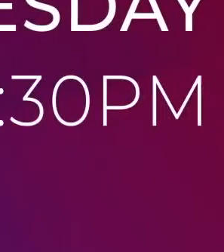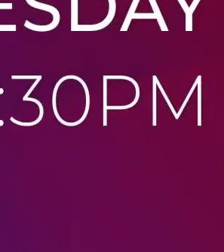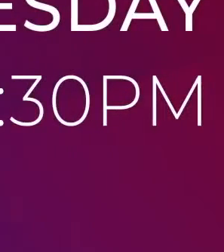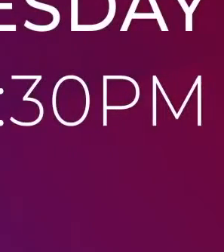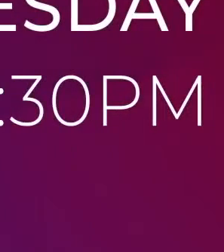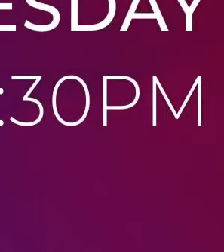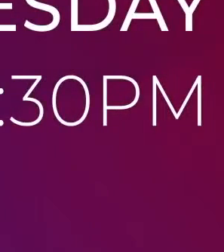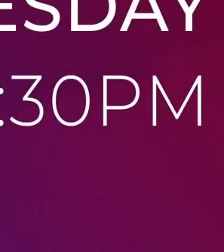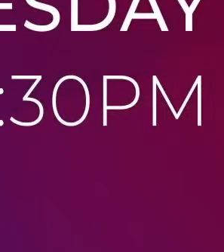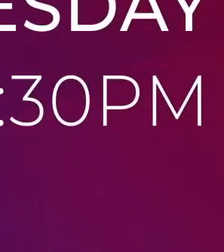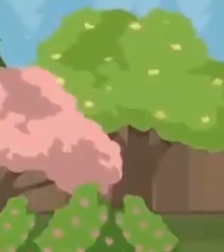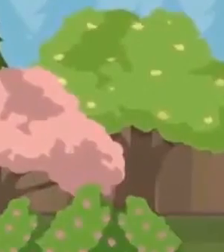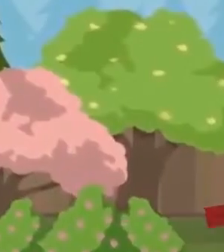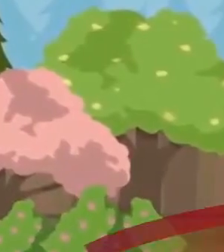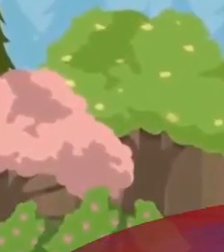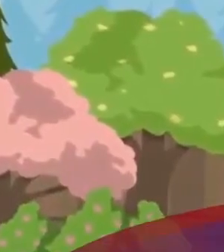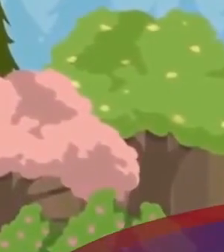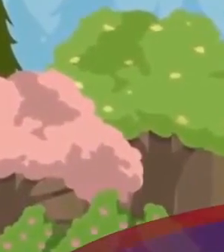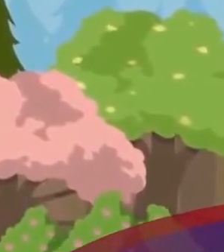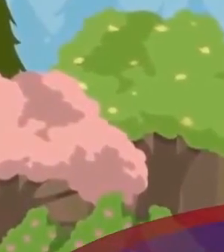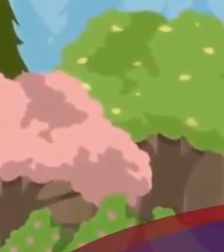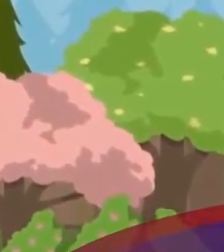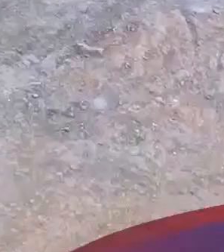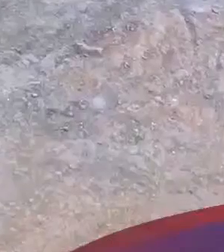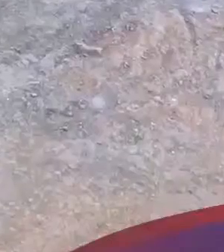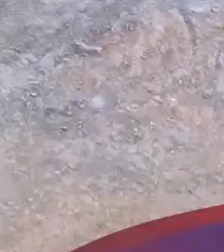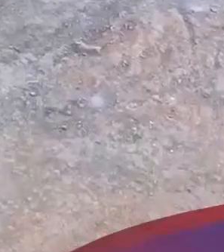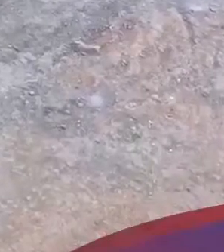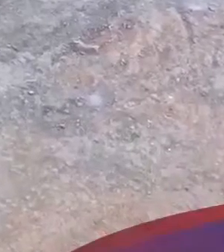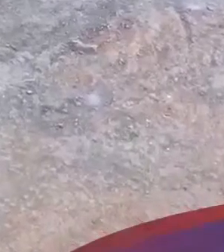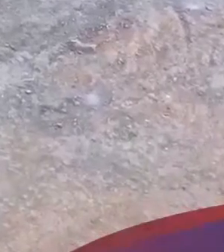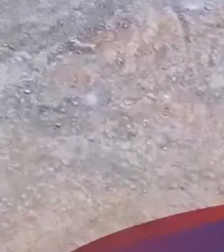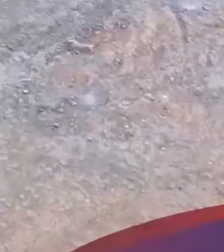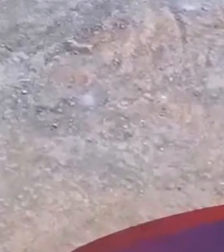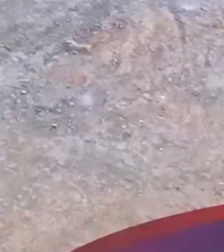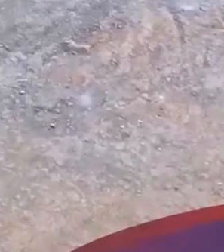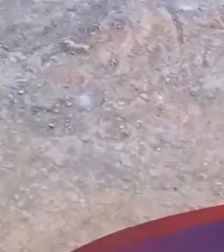Owning a home is a keystone to wealth.